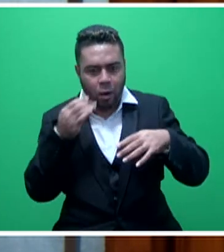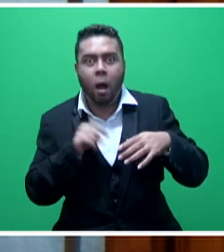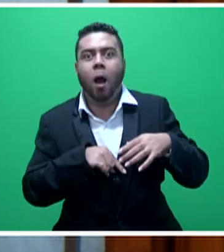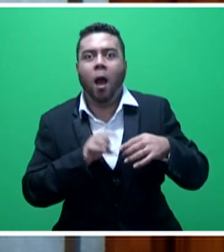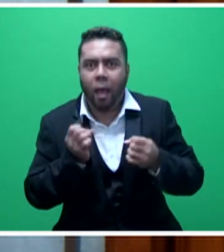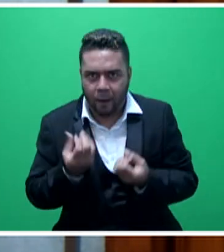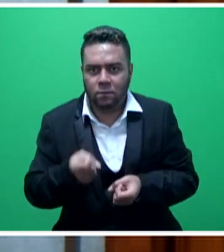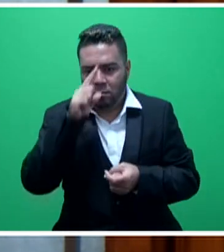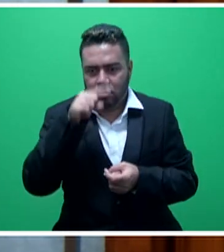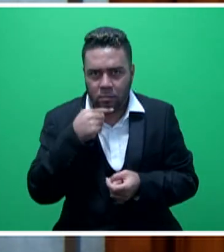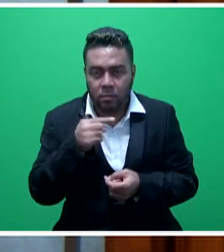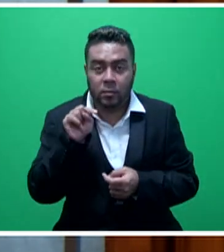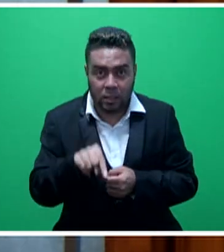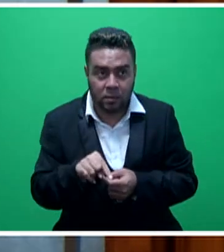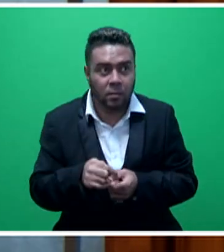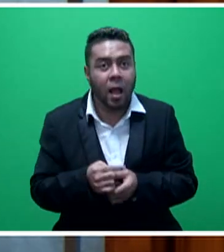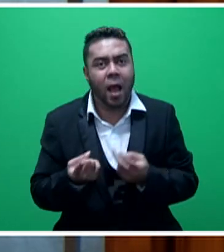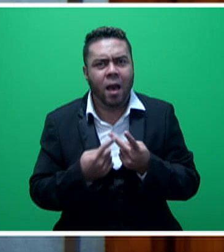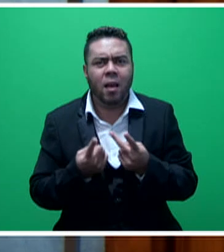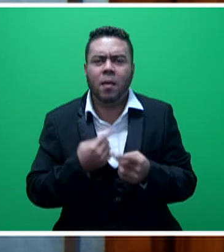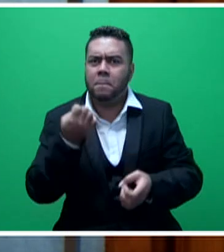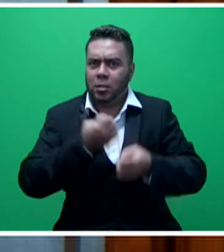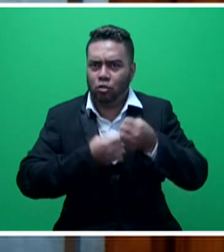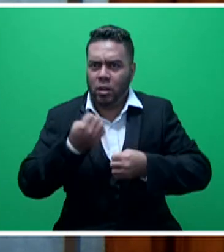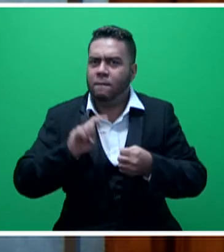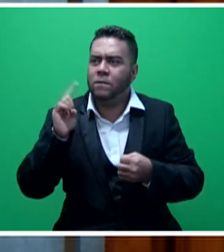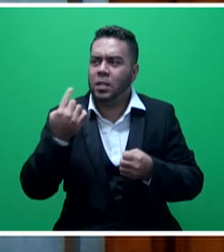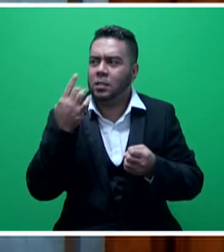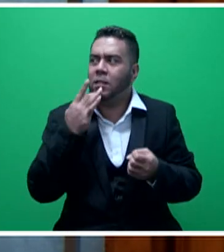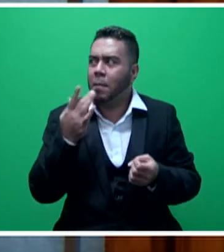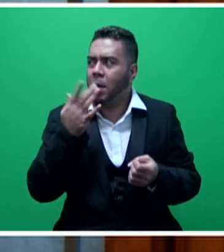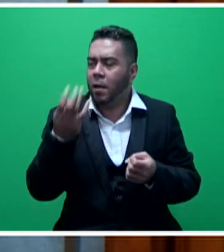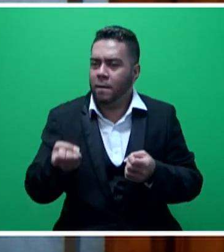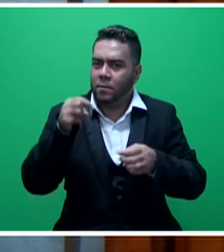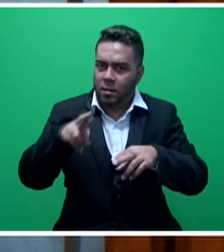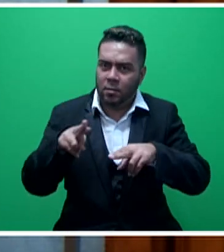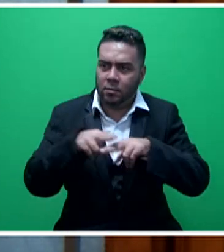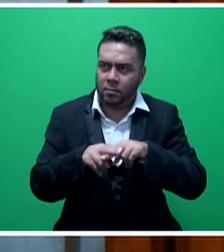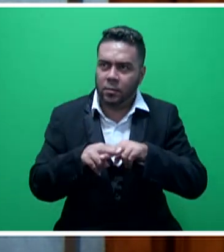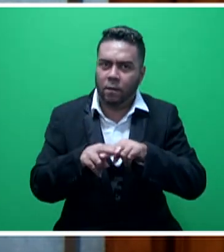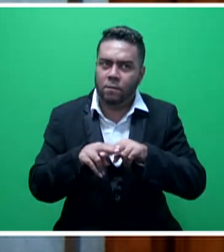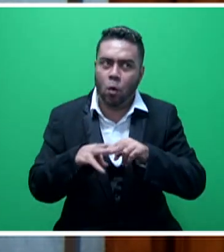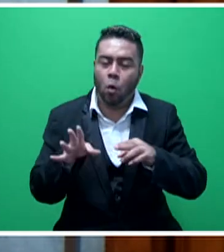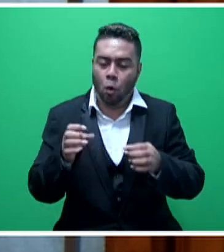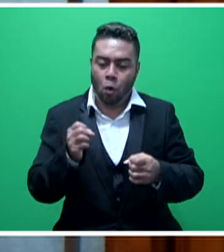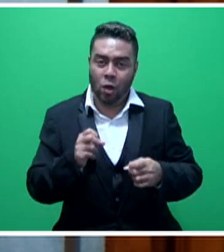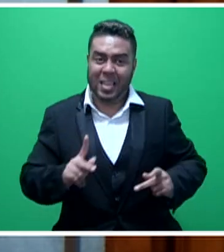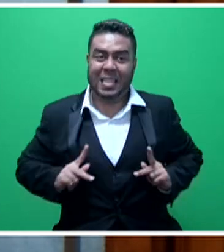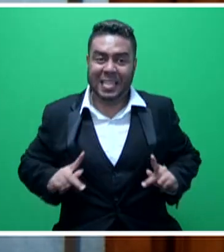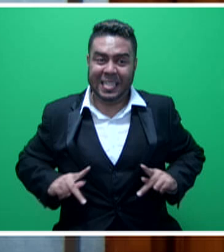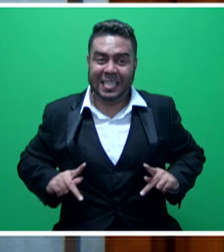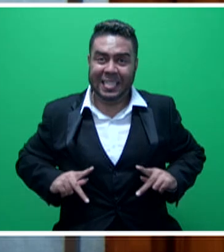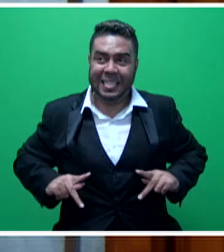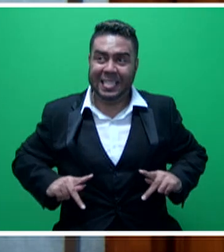the lithotripter machine is the first of its kind in the Pacific that ensures that the treatment of kidney stones are improved.